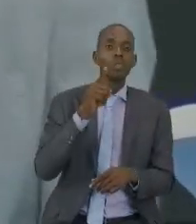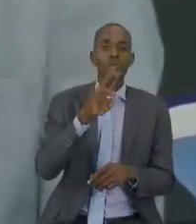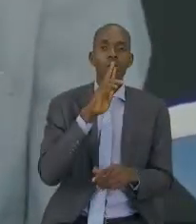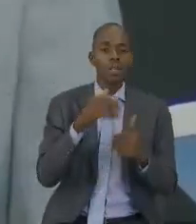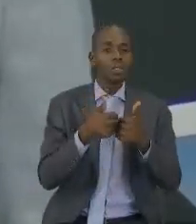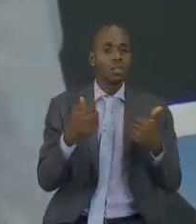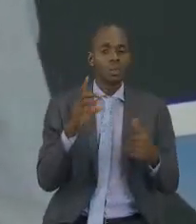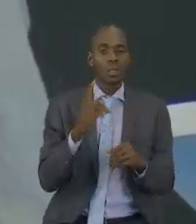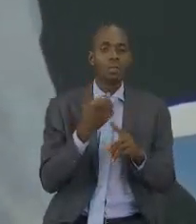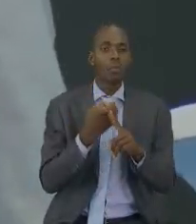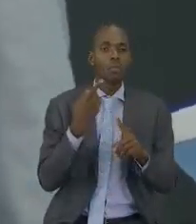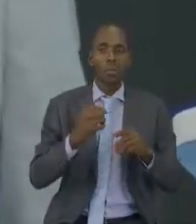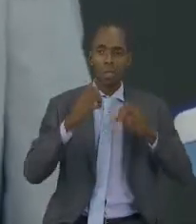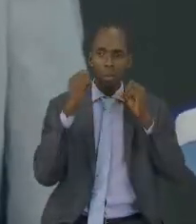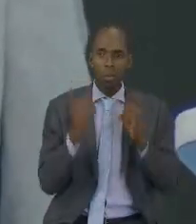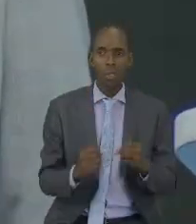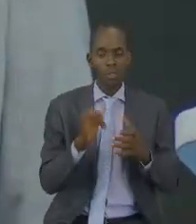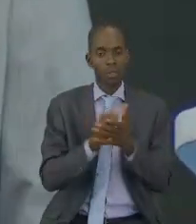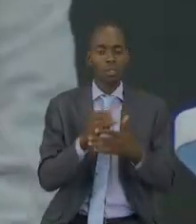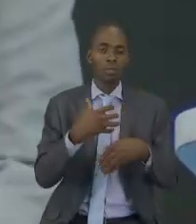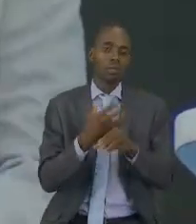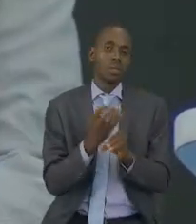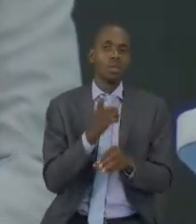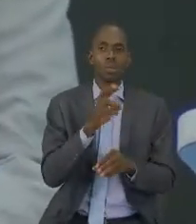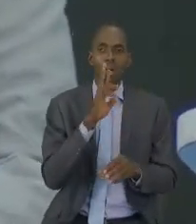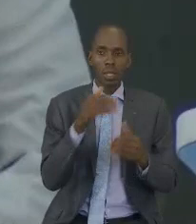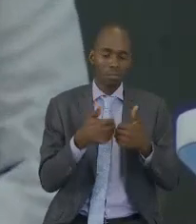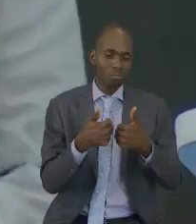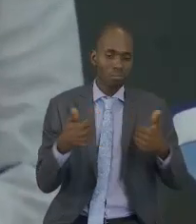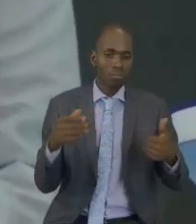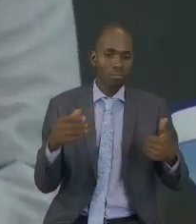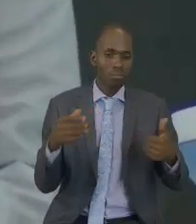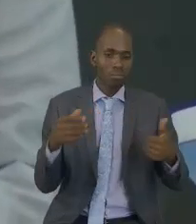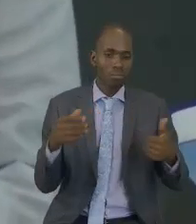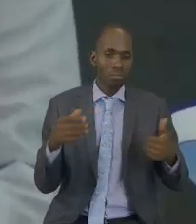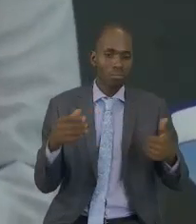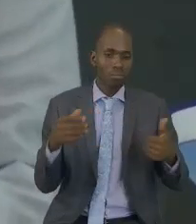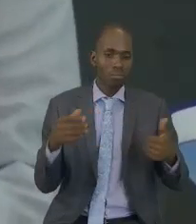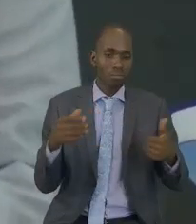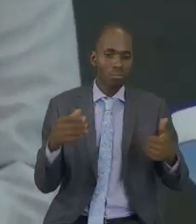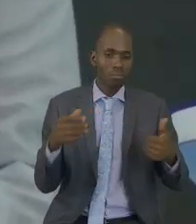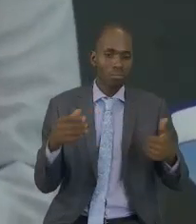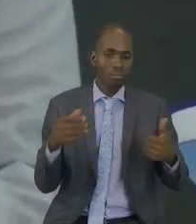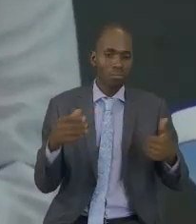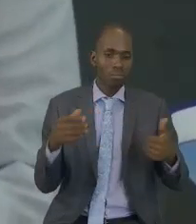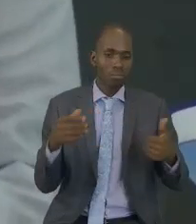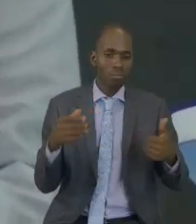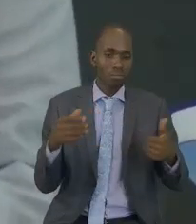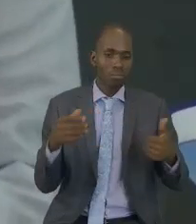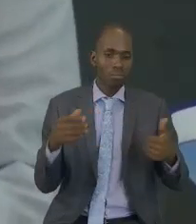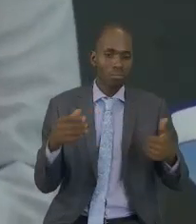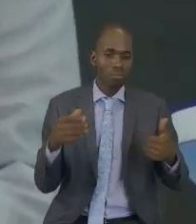separated from the power that creates. You are separated from the joy and the life and